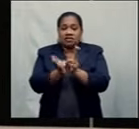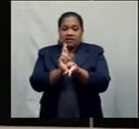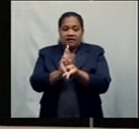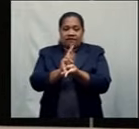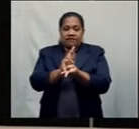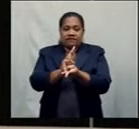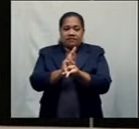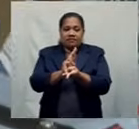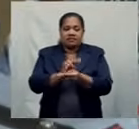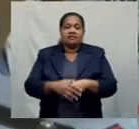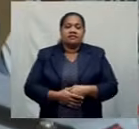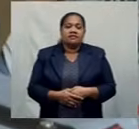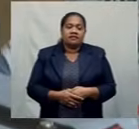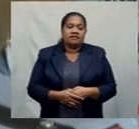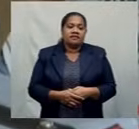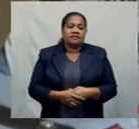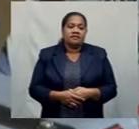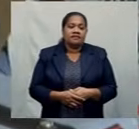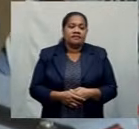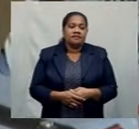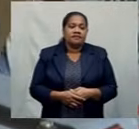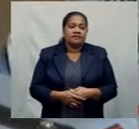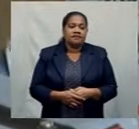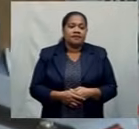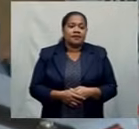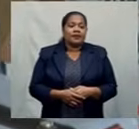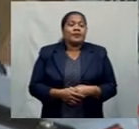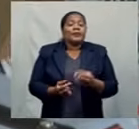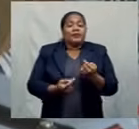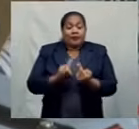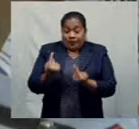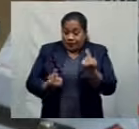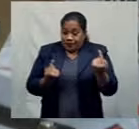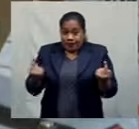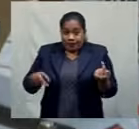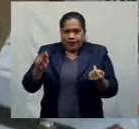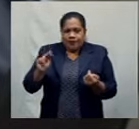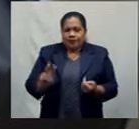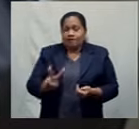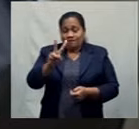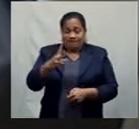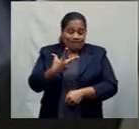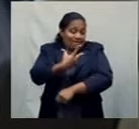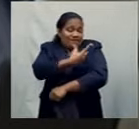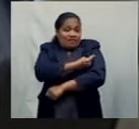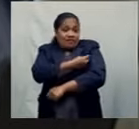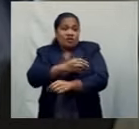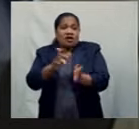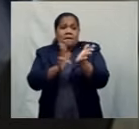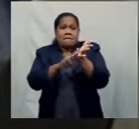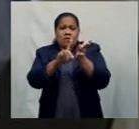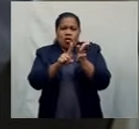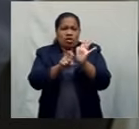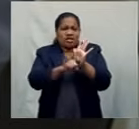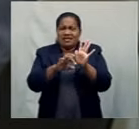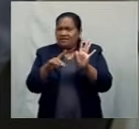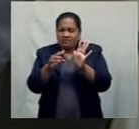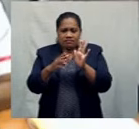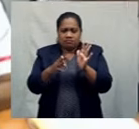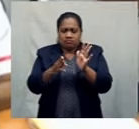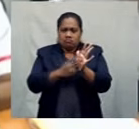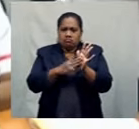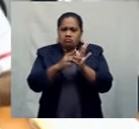Kumar reports. An individual requires 2 doses of the Moderna COVID-19 vaccine for full